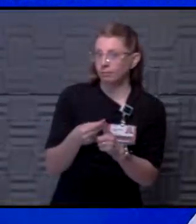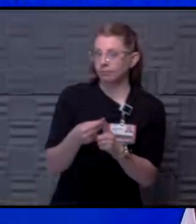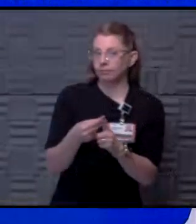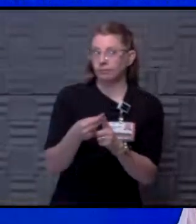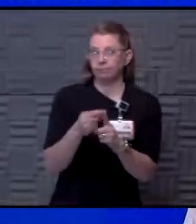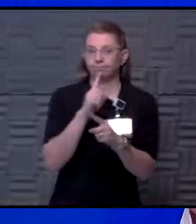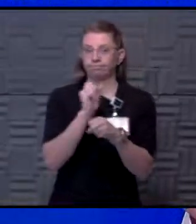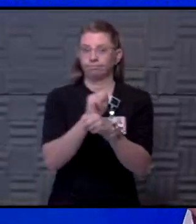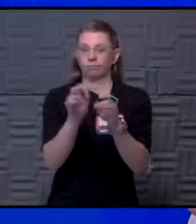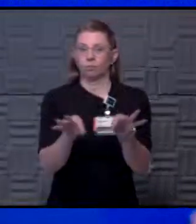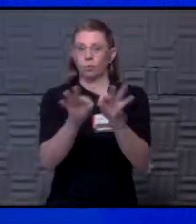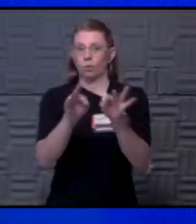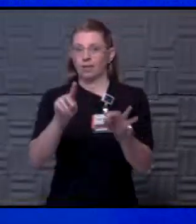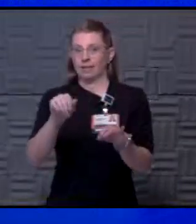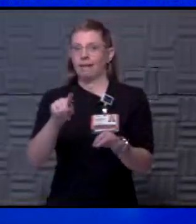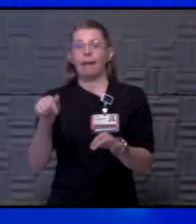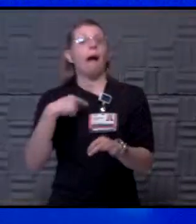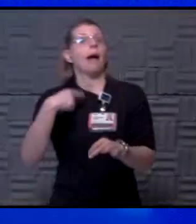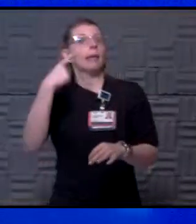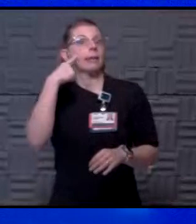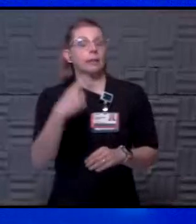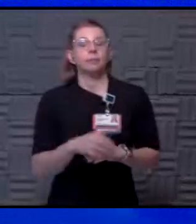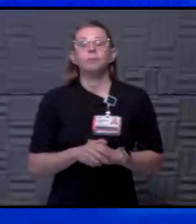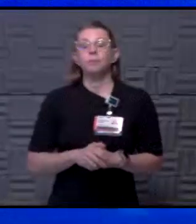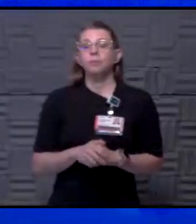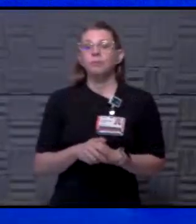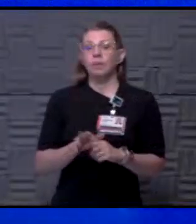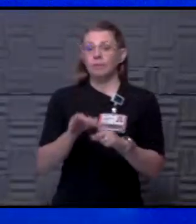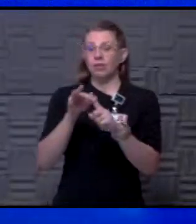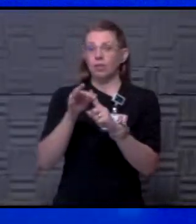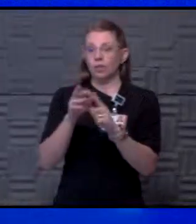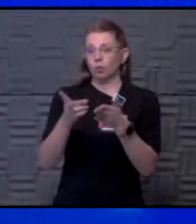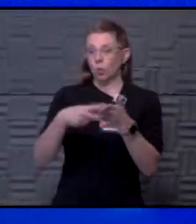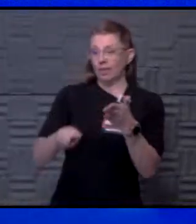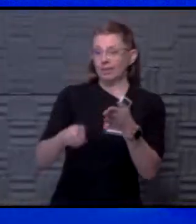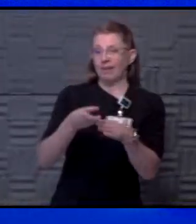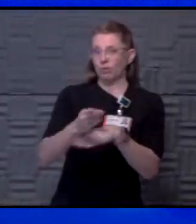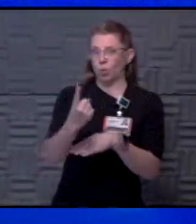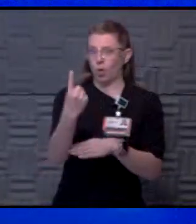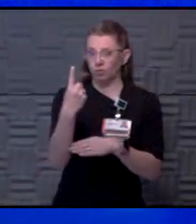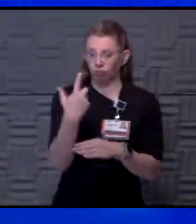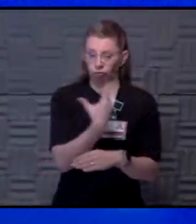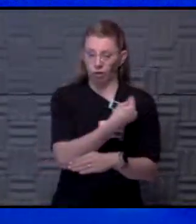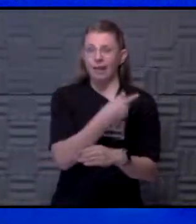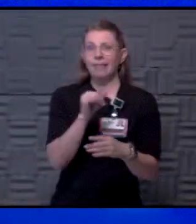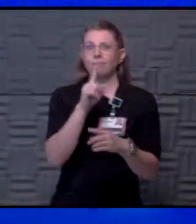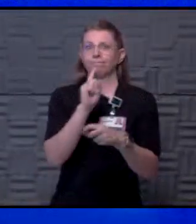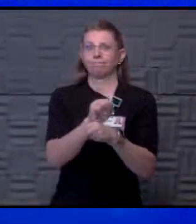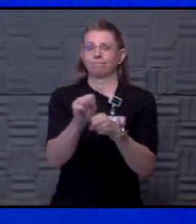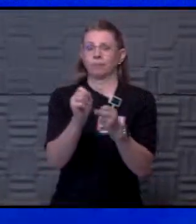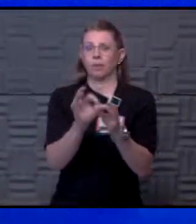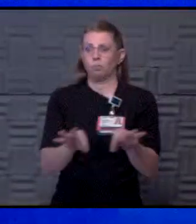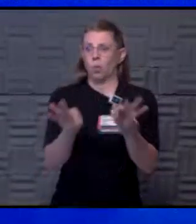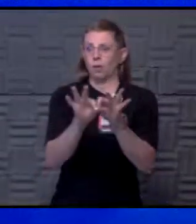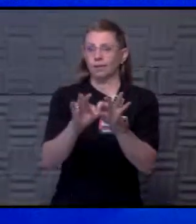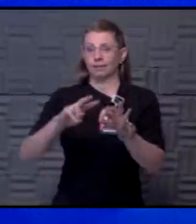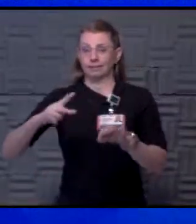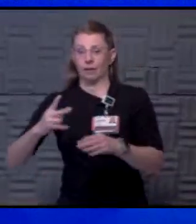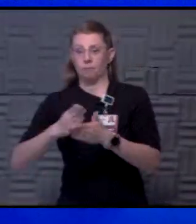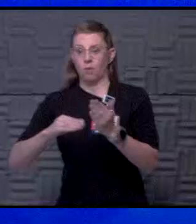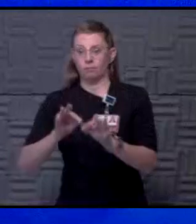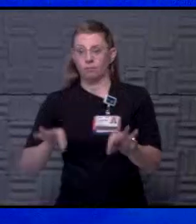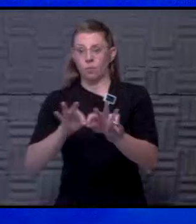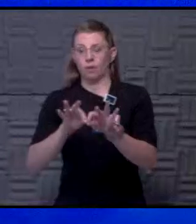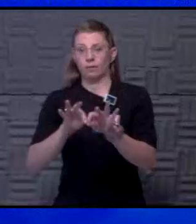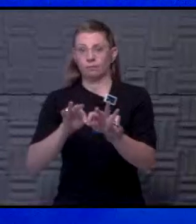really important data, I think, especially 2 weeks after 1 shot. So that's really important. The second important piece of information that came